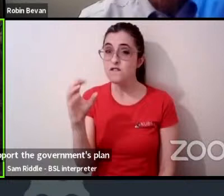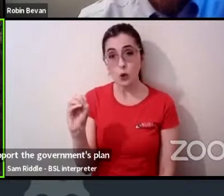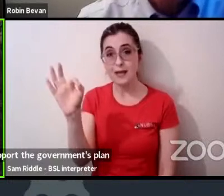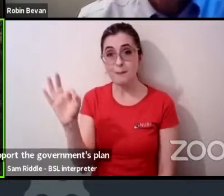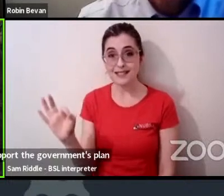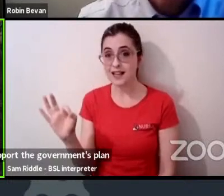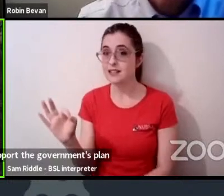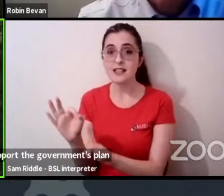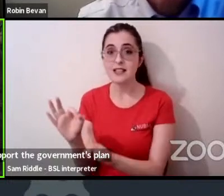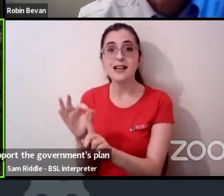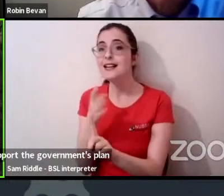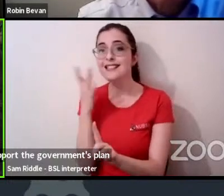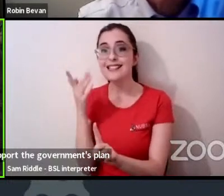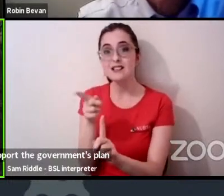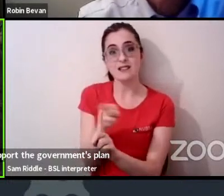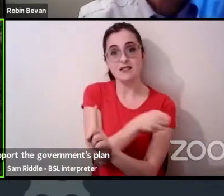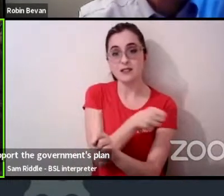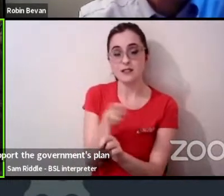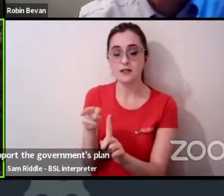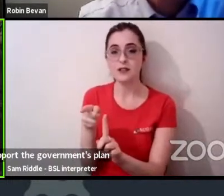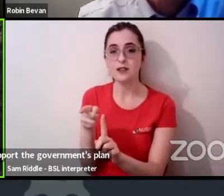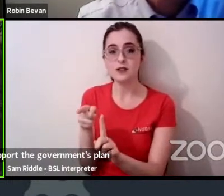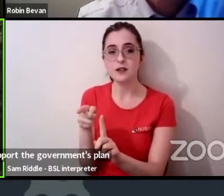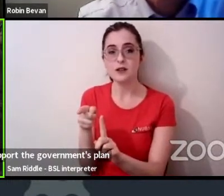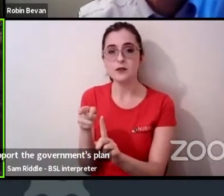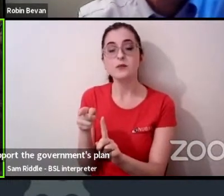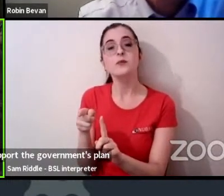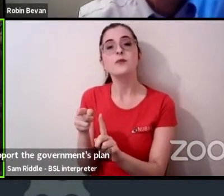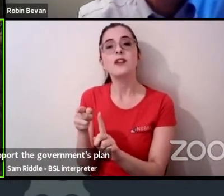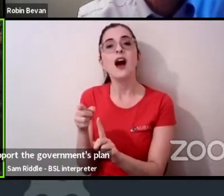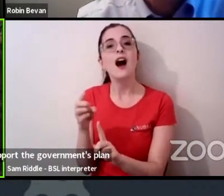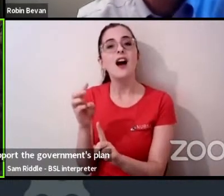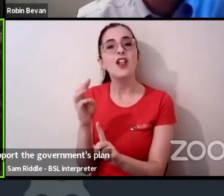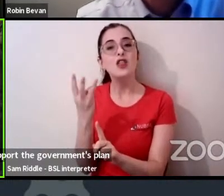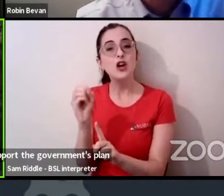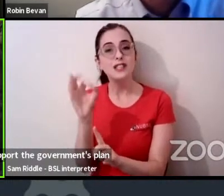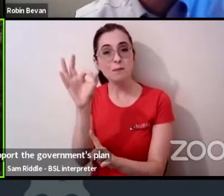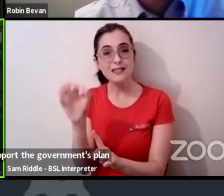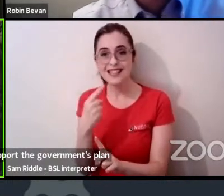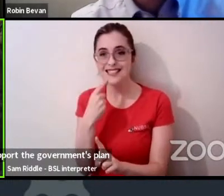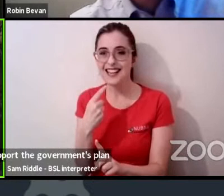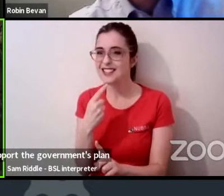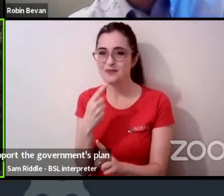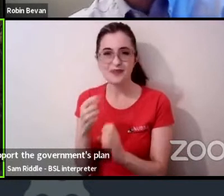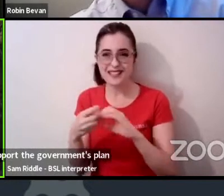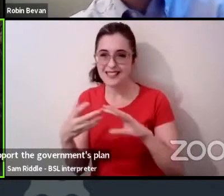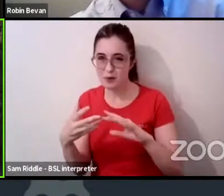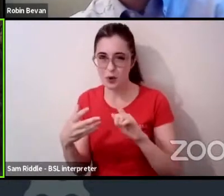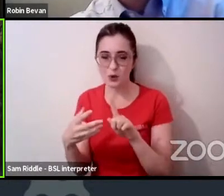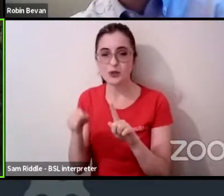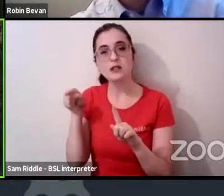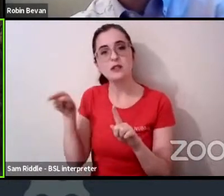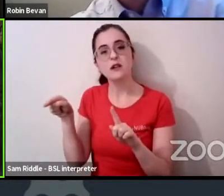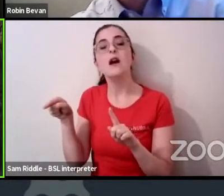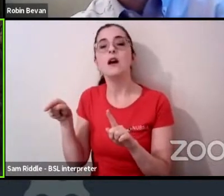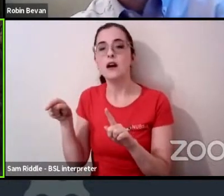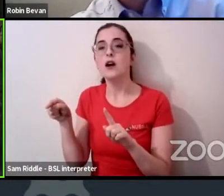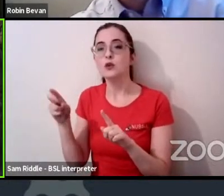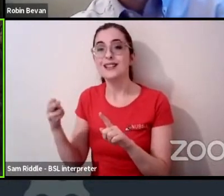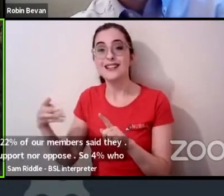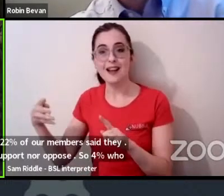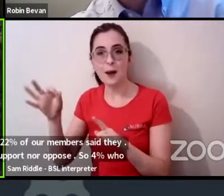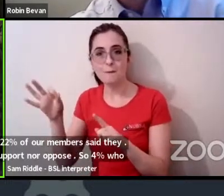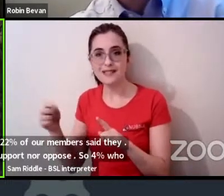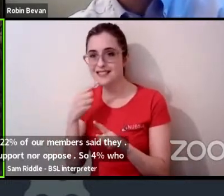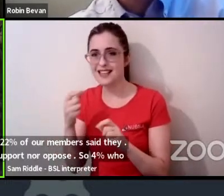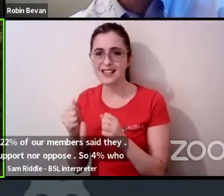that we put forward. 30% clicked tend to oppose, 29% clicked strongly oppose.